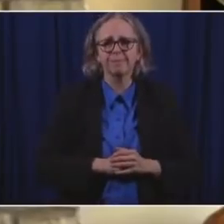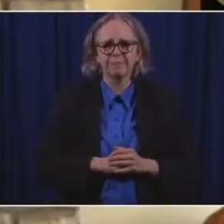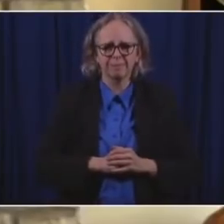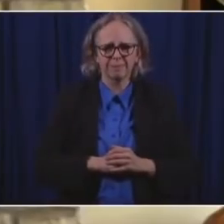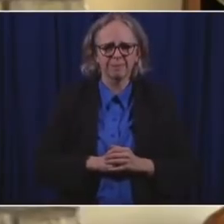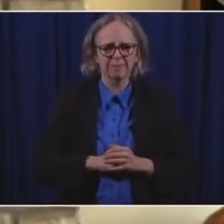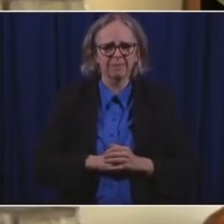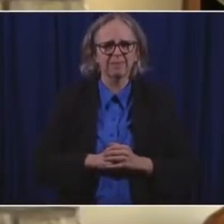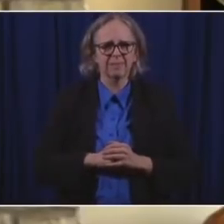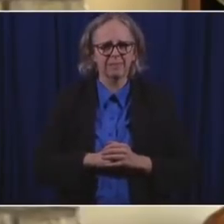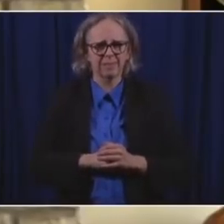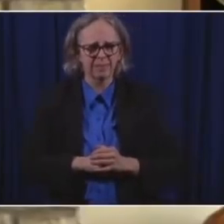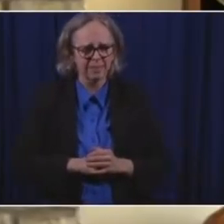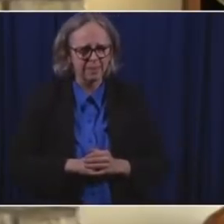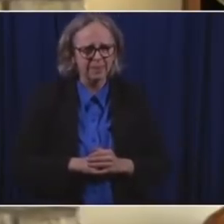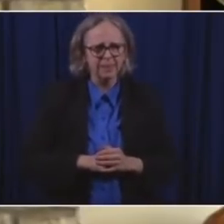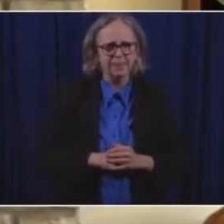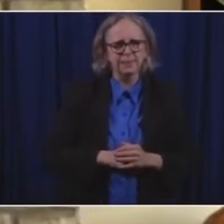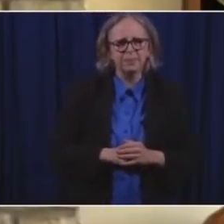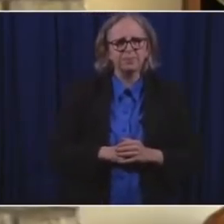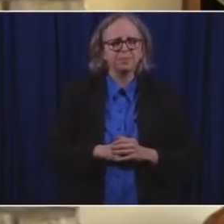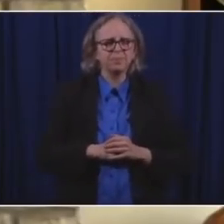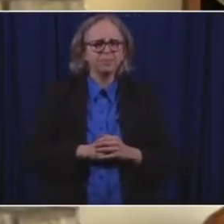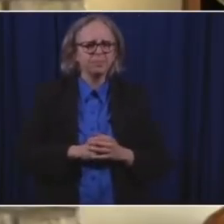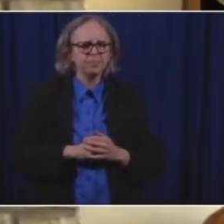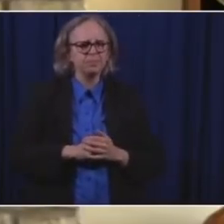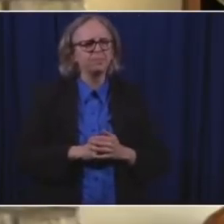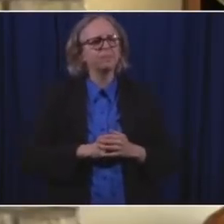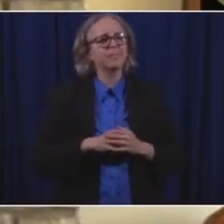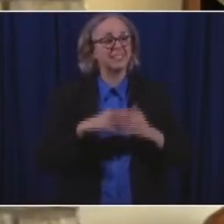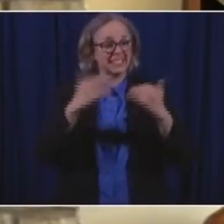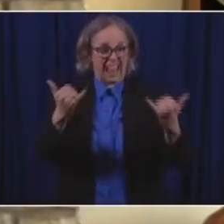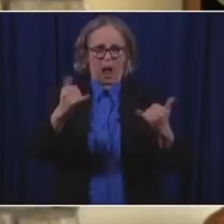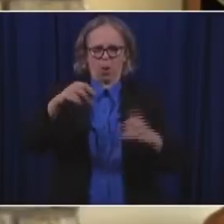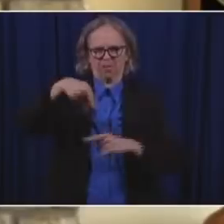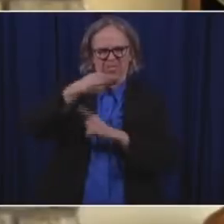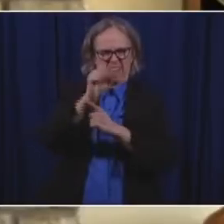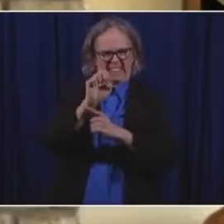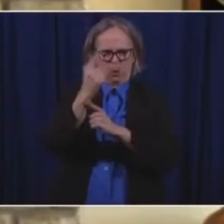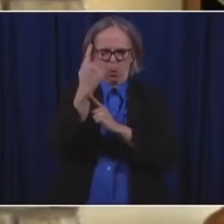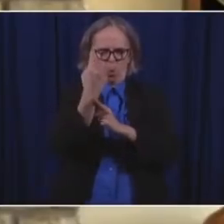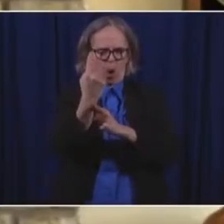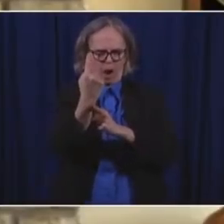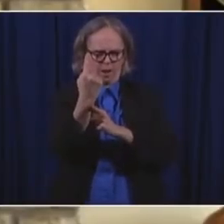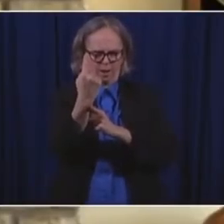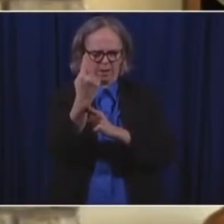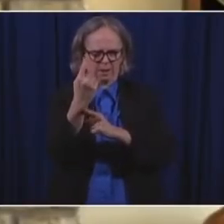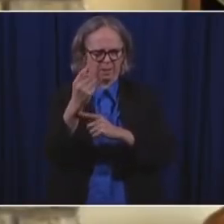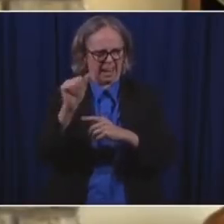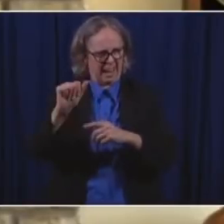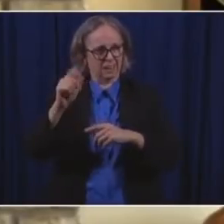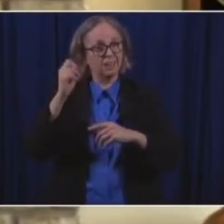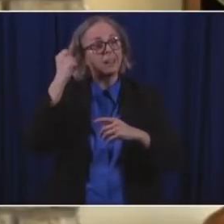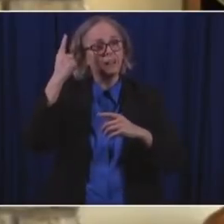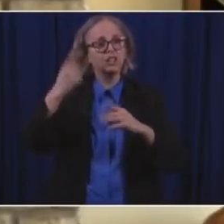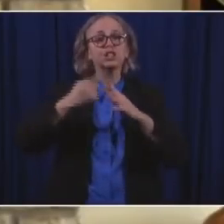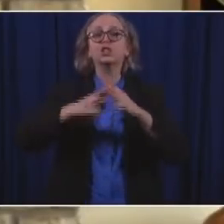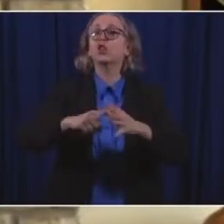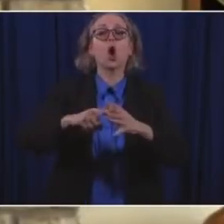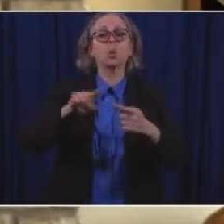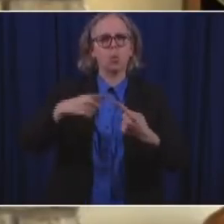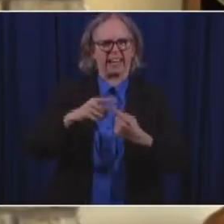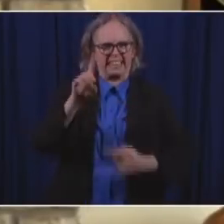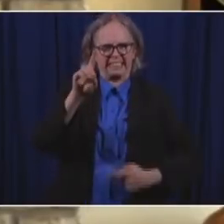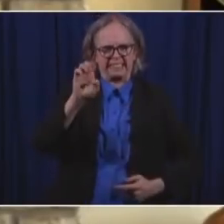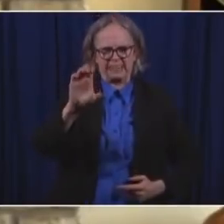As we begin phase 1 of the vaccine distribution, we hope that is around December 15th. The following